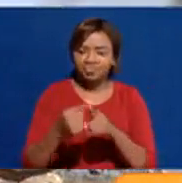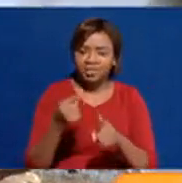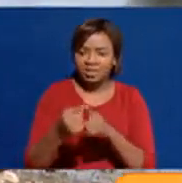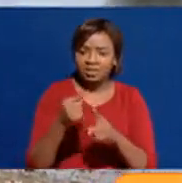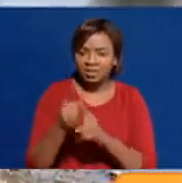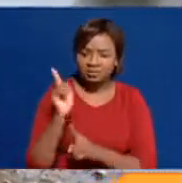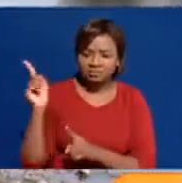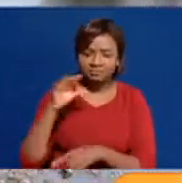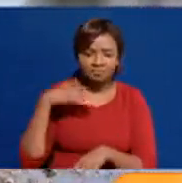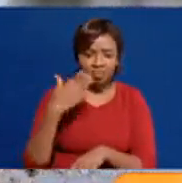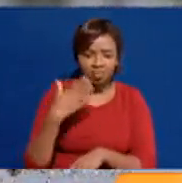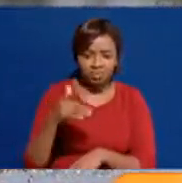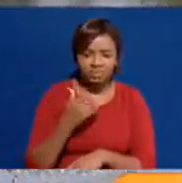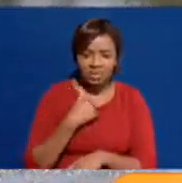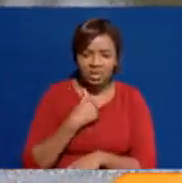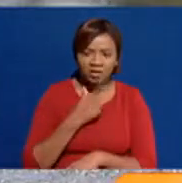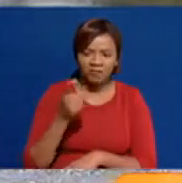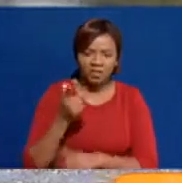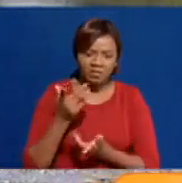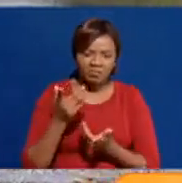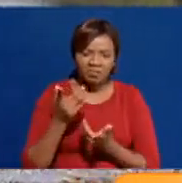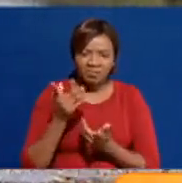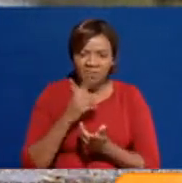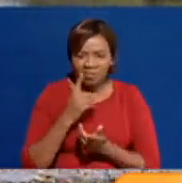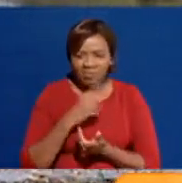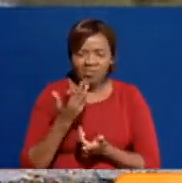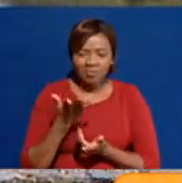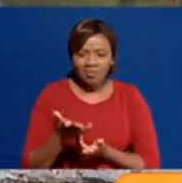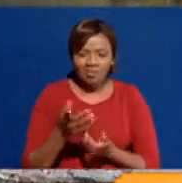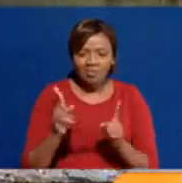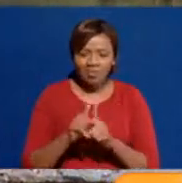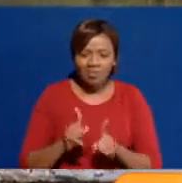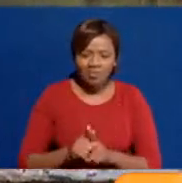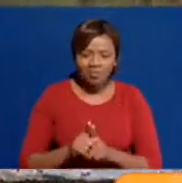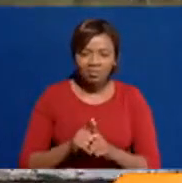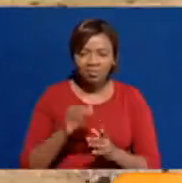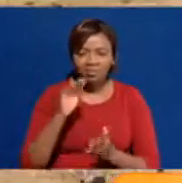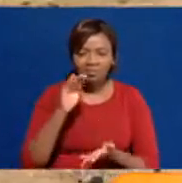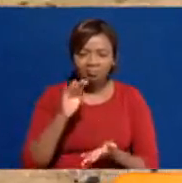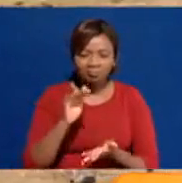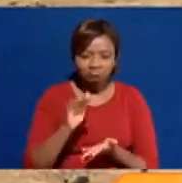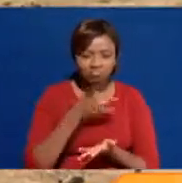been besieged by high levels of siltation, greatly reducing its holding capacity.